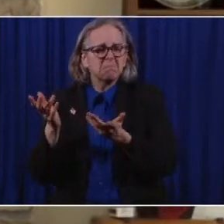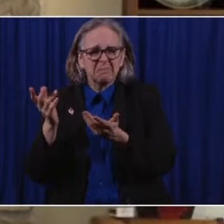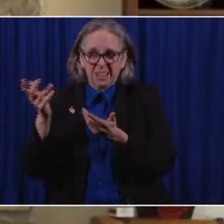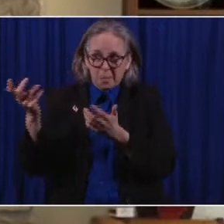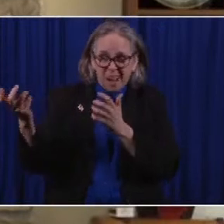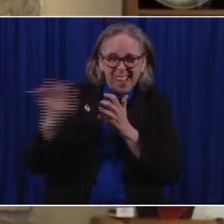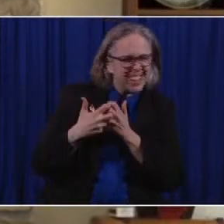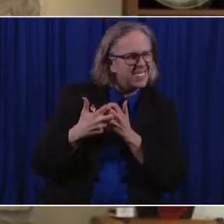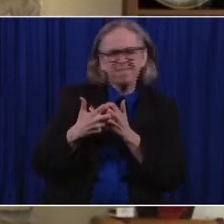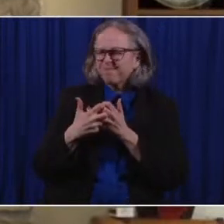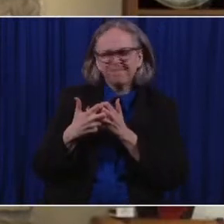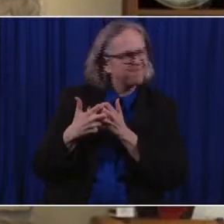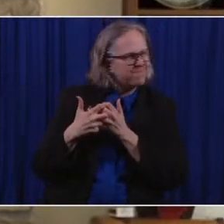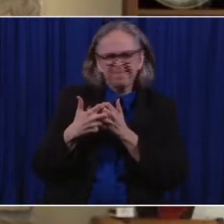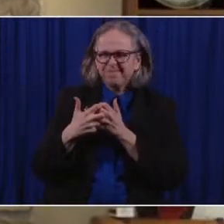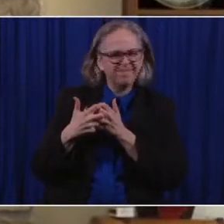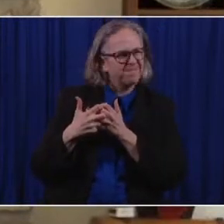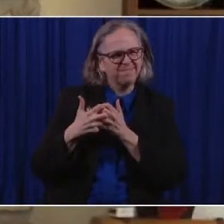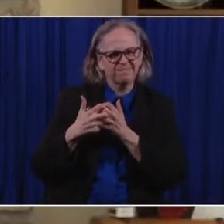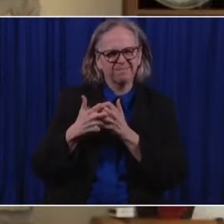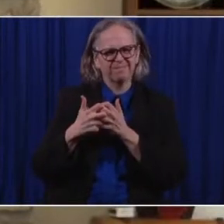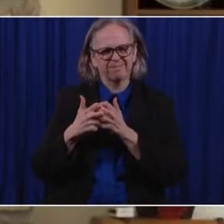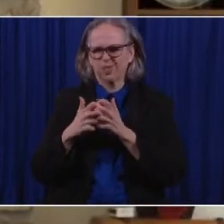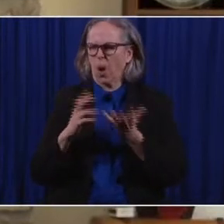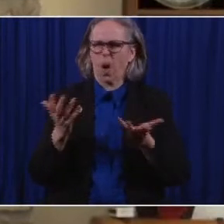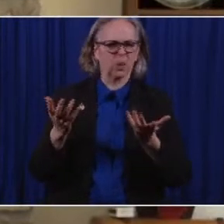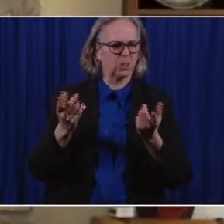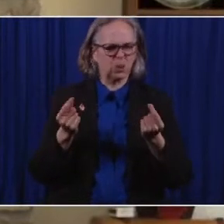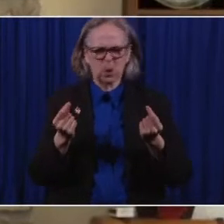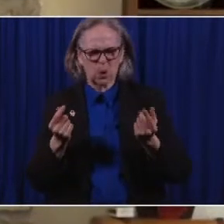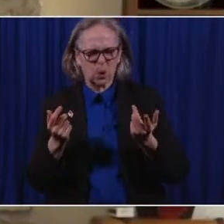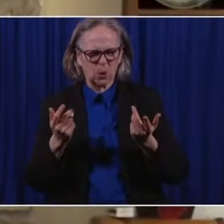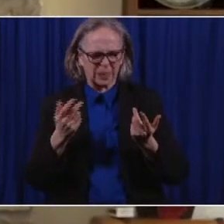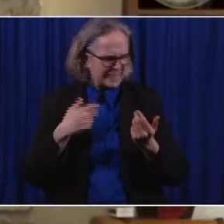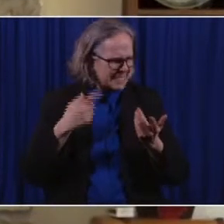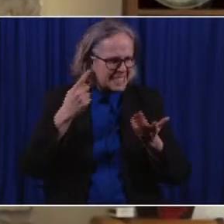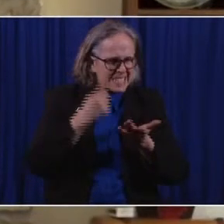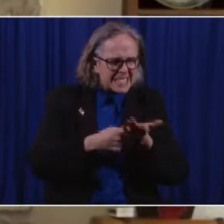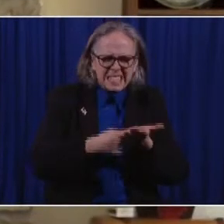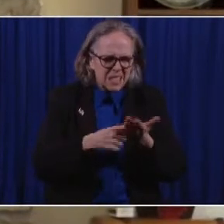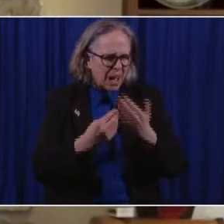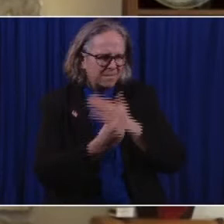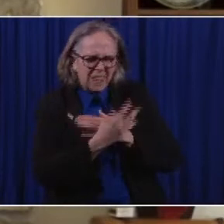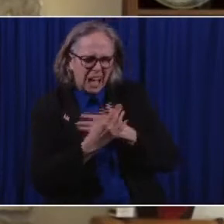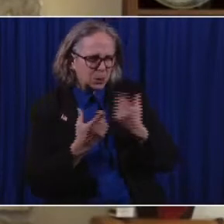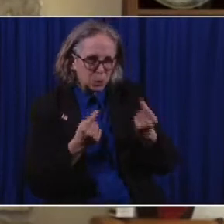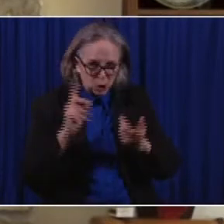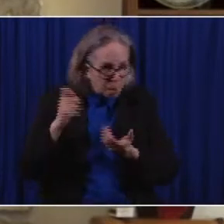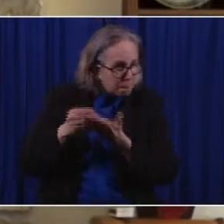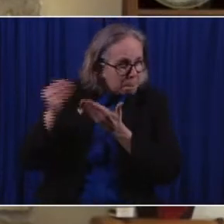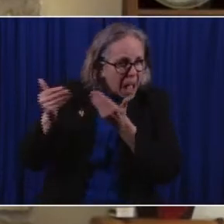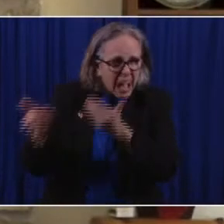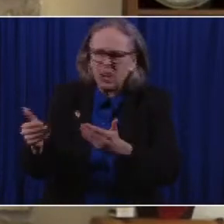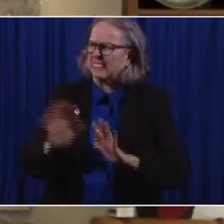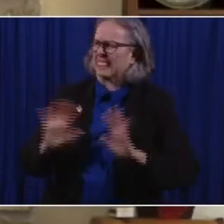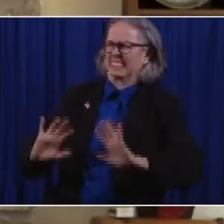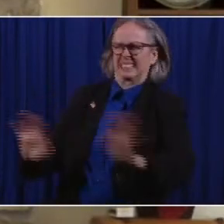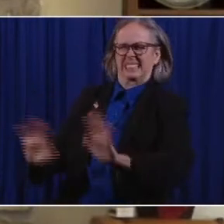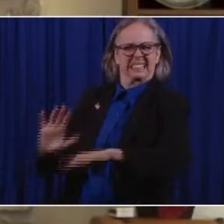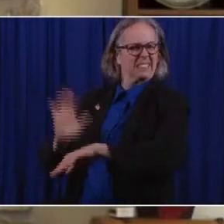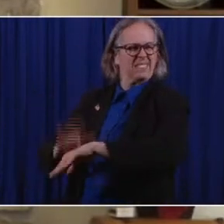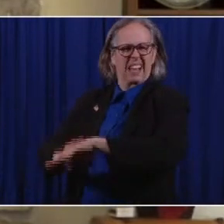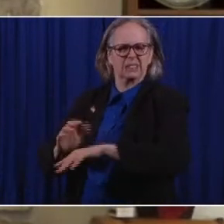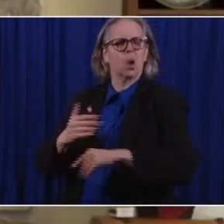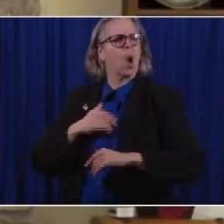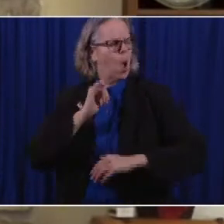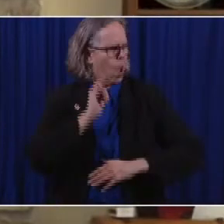advisors told us, and our best estimate was, that we need to not do that because that would cause some real problems. We want to make sure we got